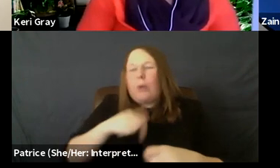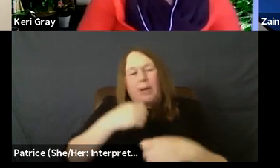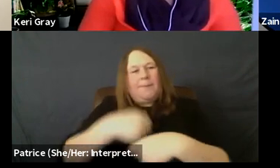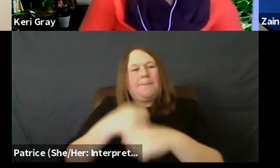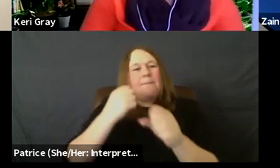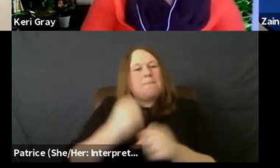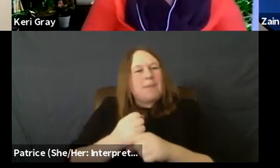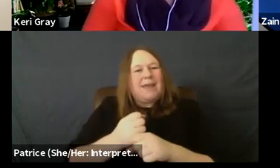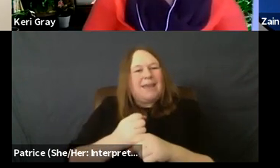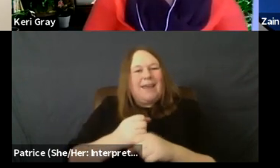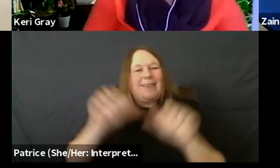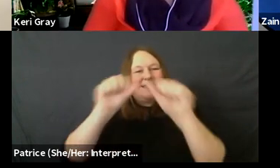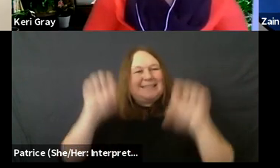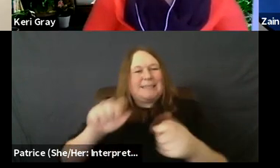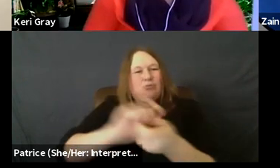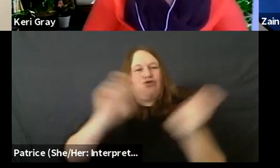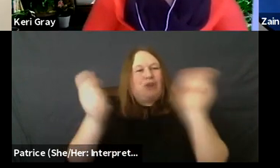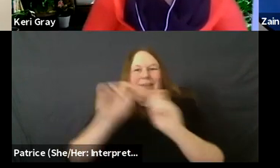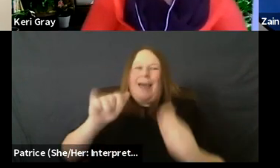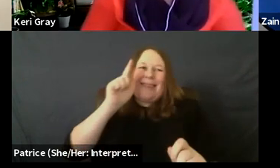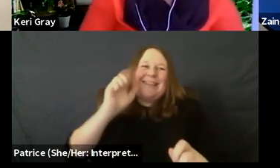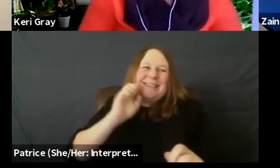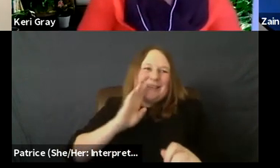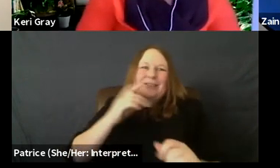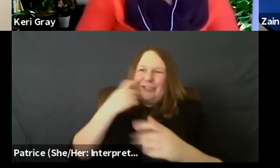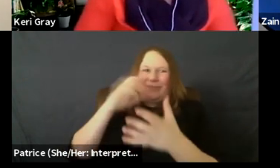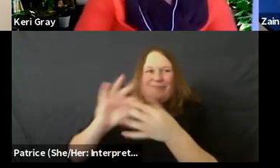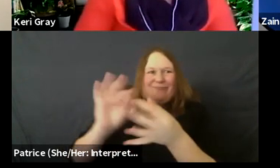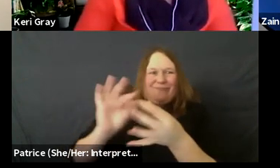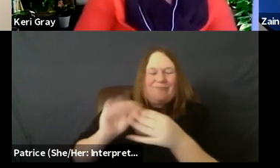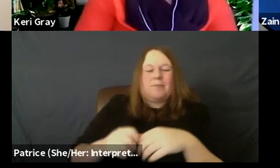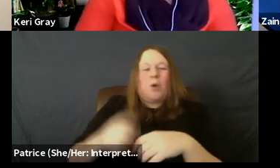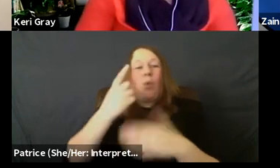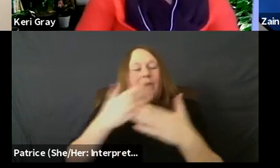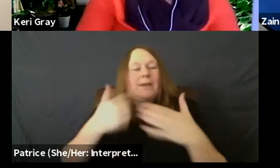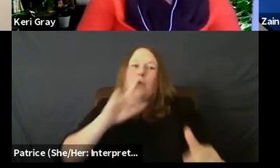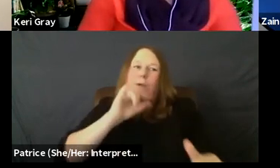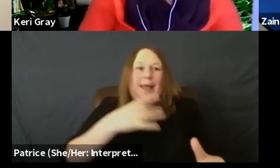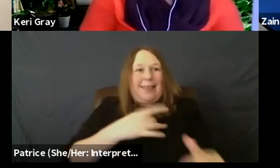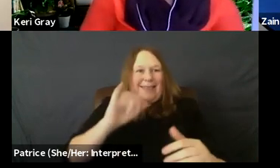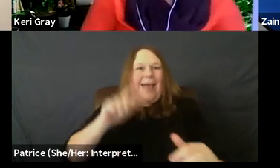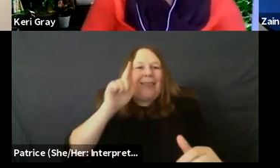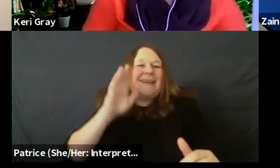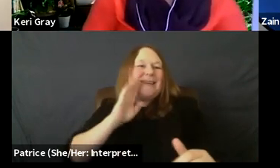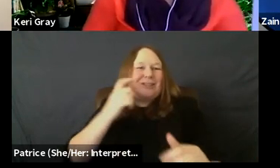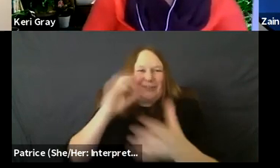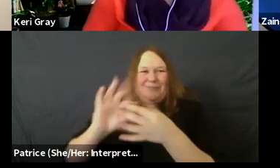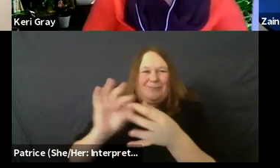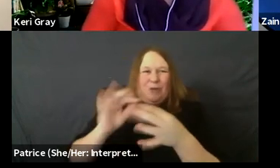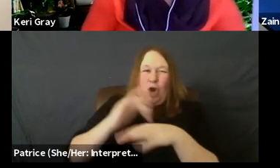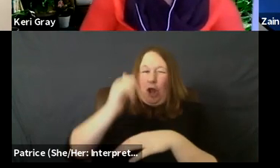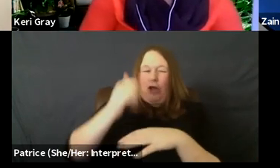making the systemic changes that Lydia is discussing. One of the things that I really liked that Lydia presented earlier